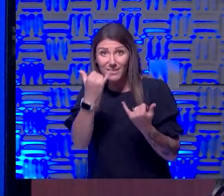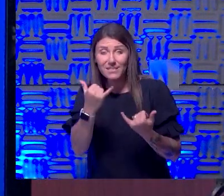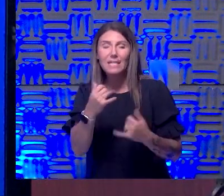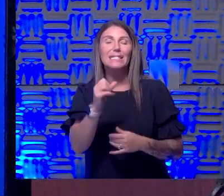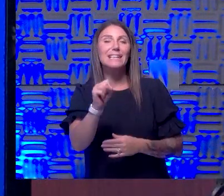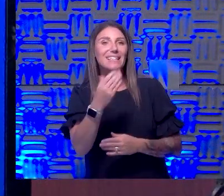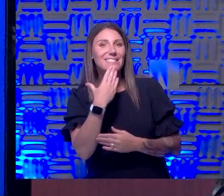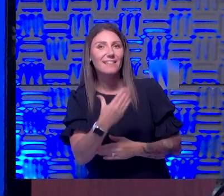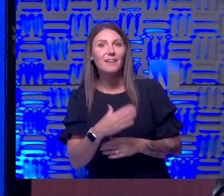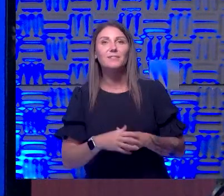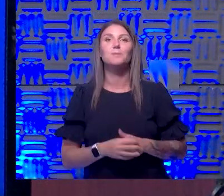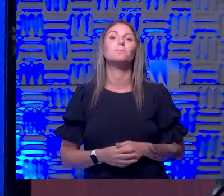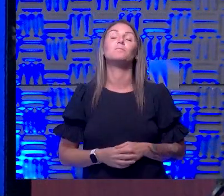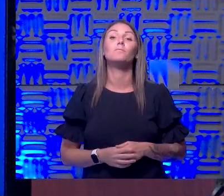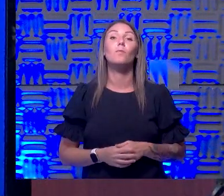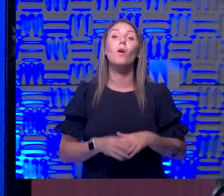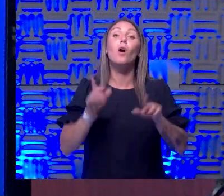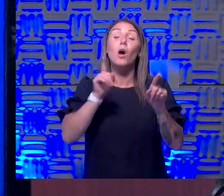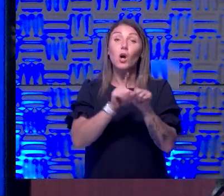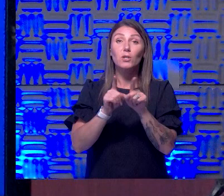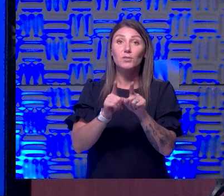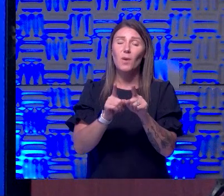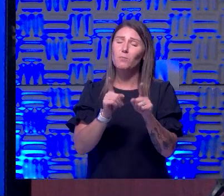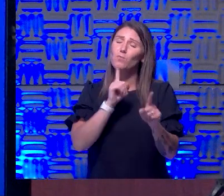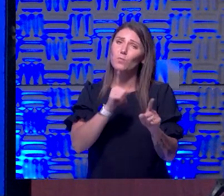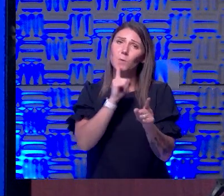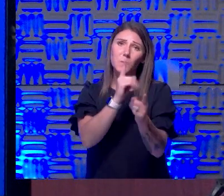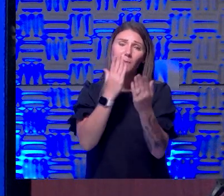sure. Well, I want to also I'm very